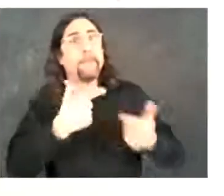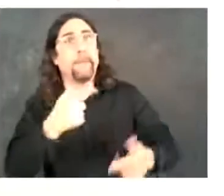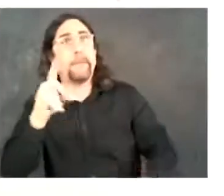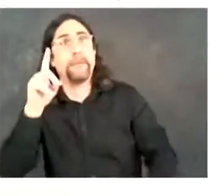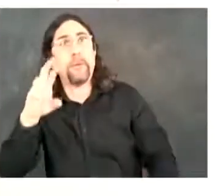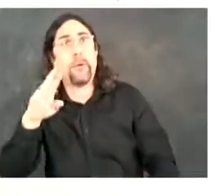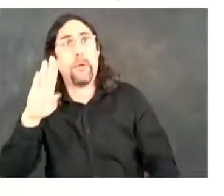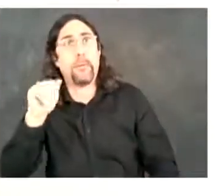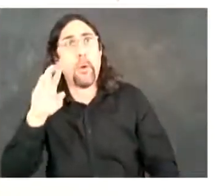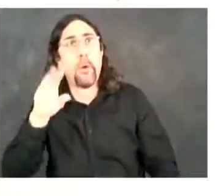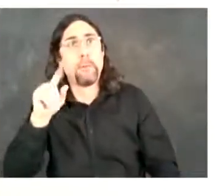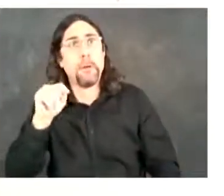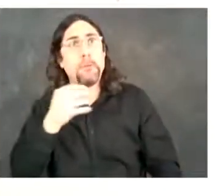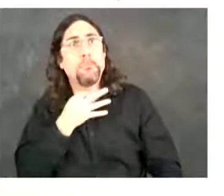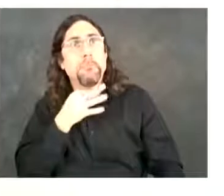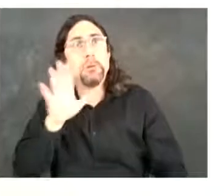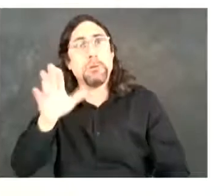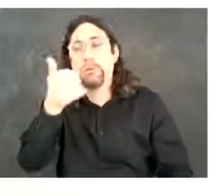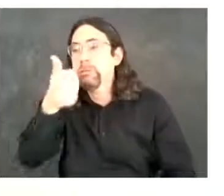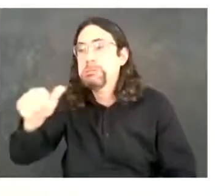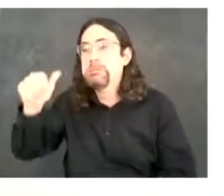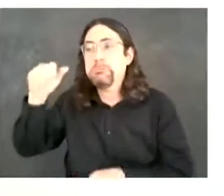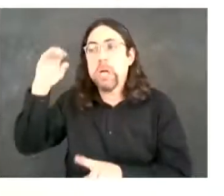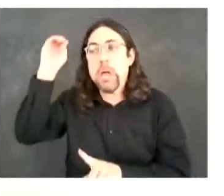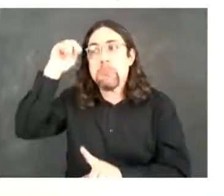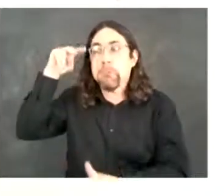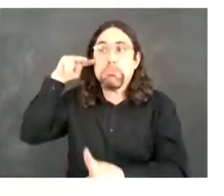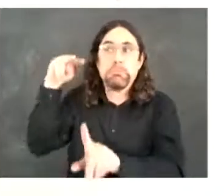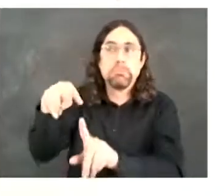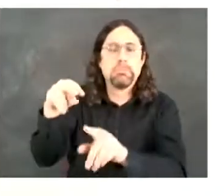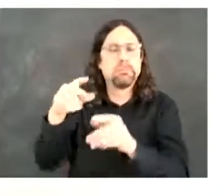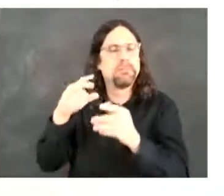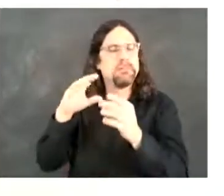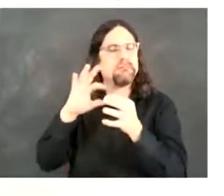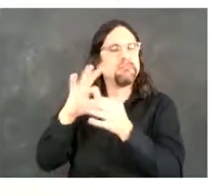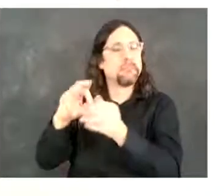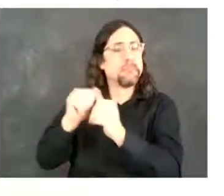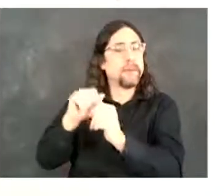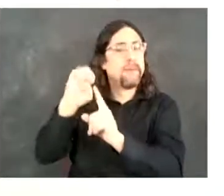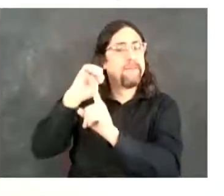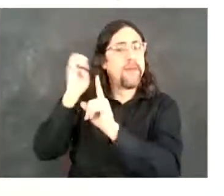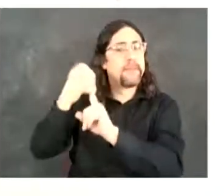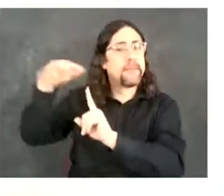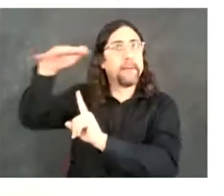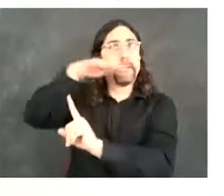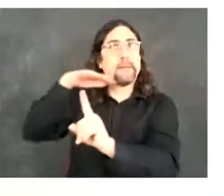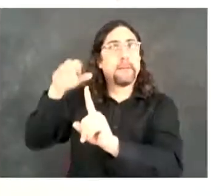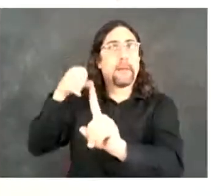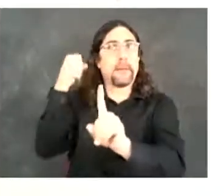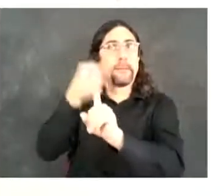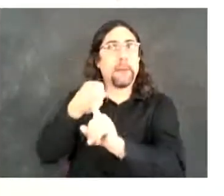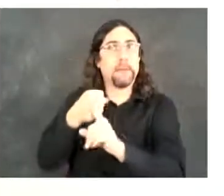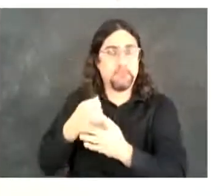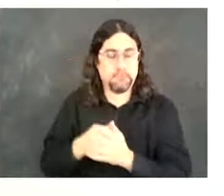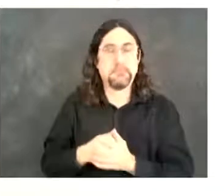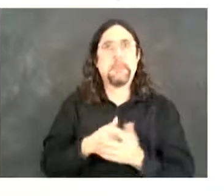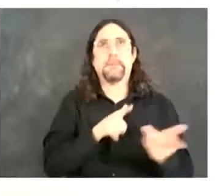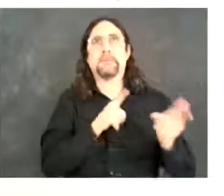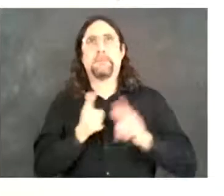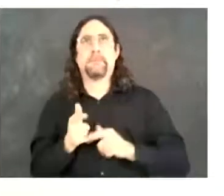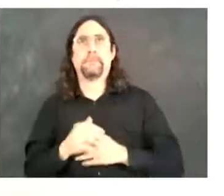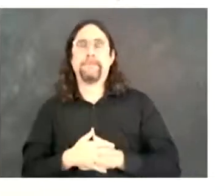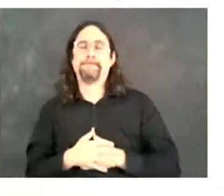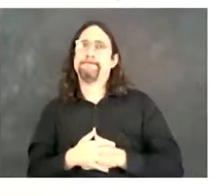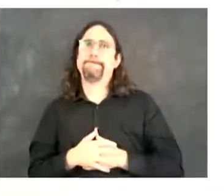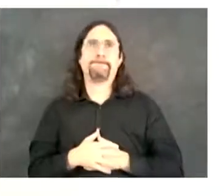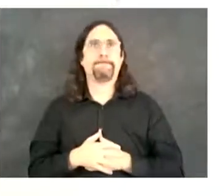with discarded PPE, and we would ask them not to do that. Right now, I would have